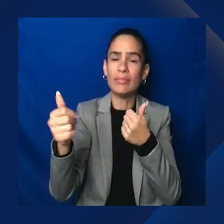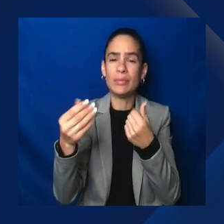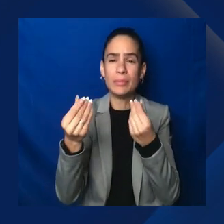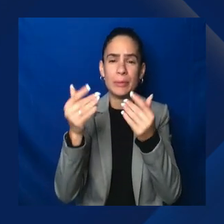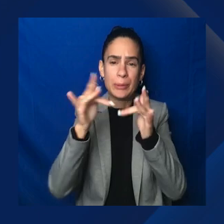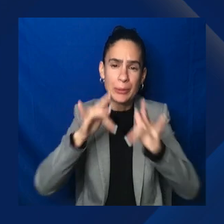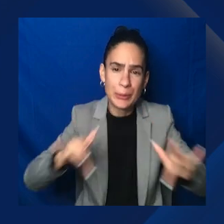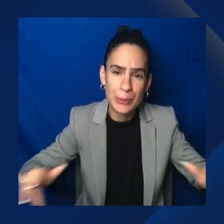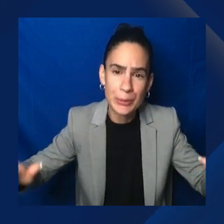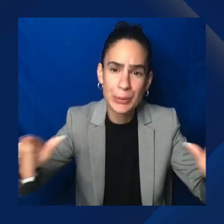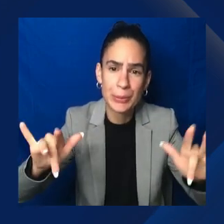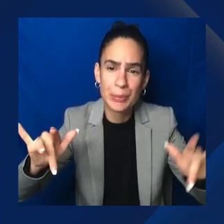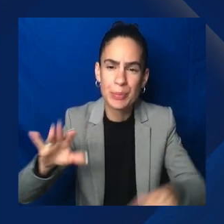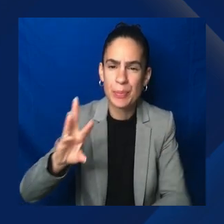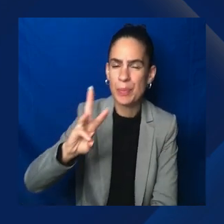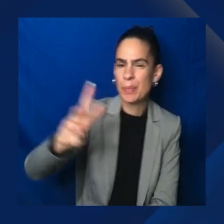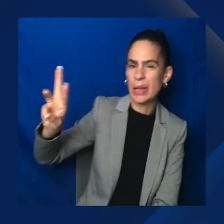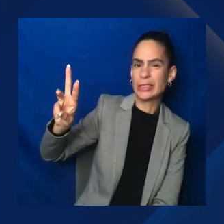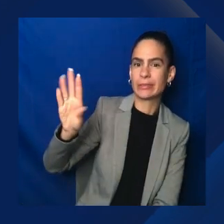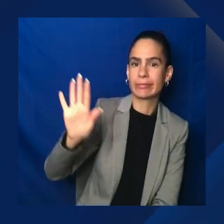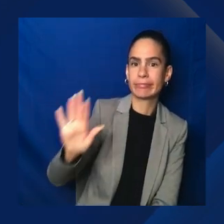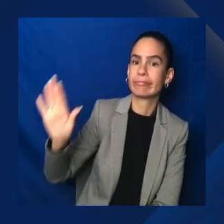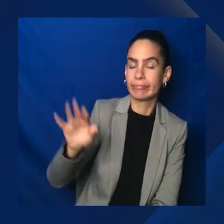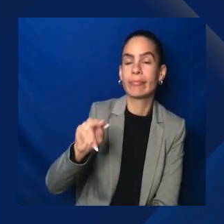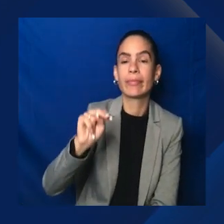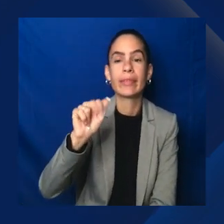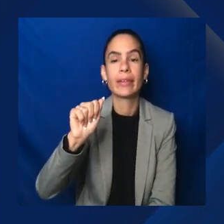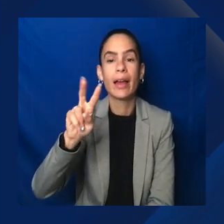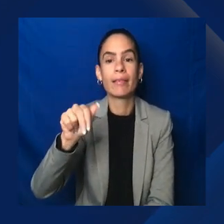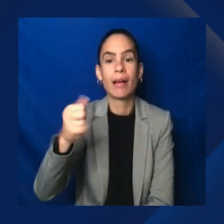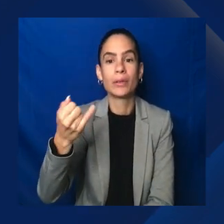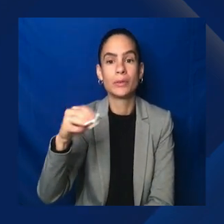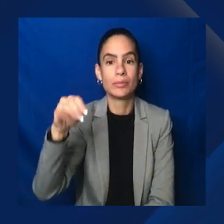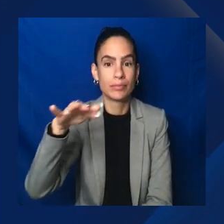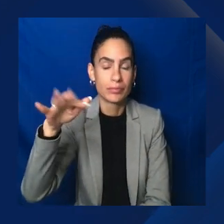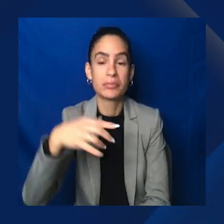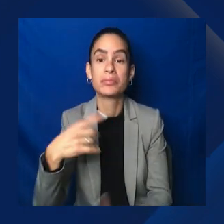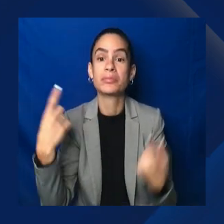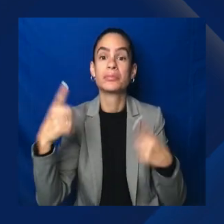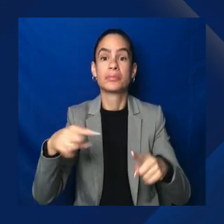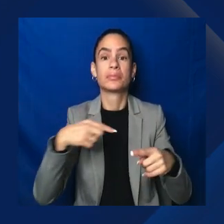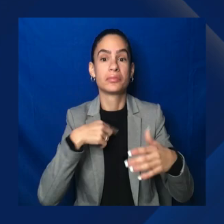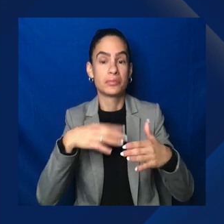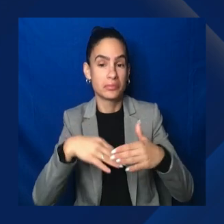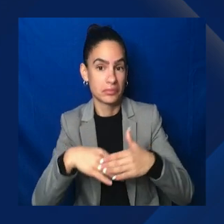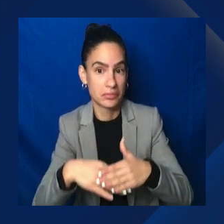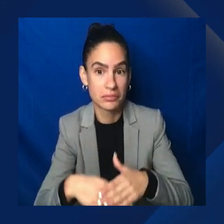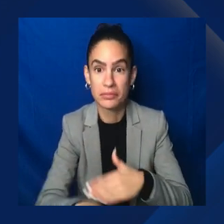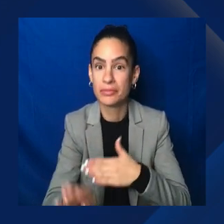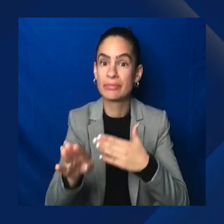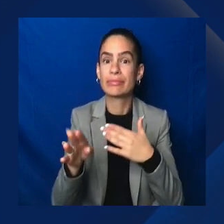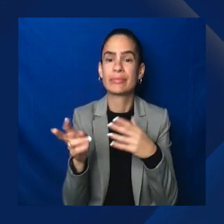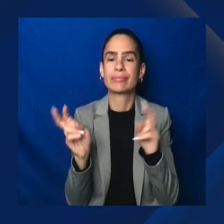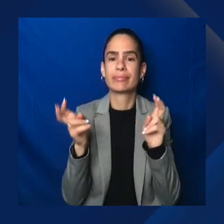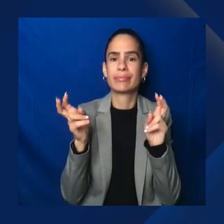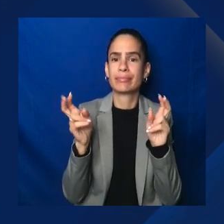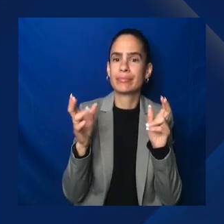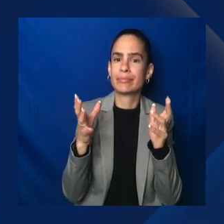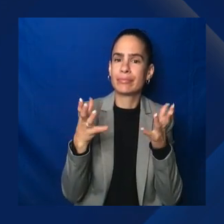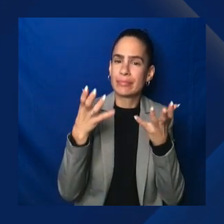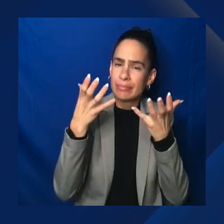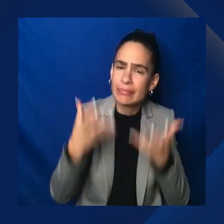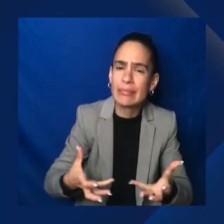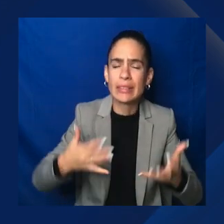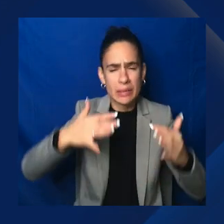I happened, you know, to be born on a very heavy snowfall night. And so she had